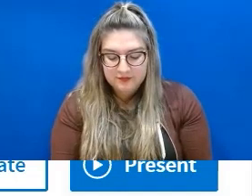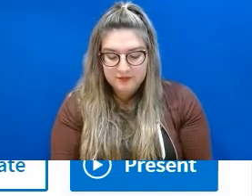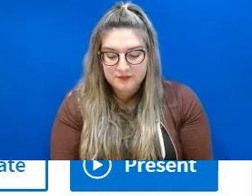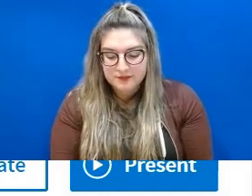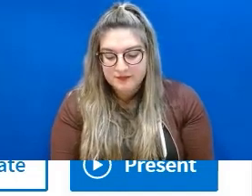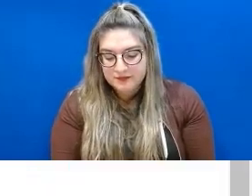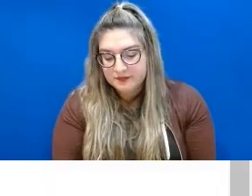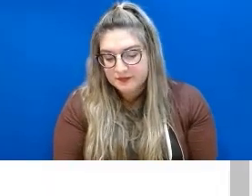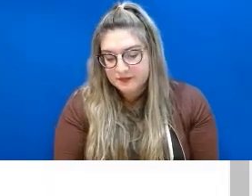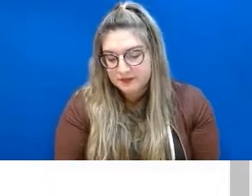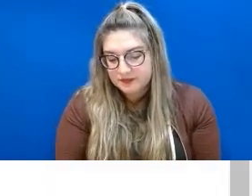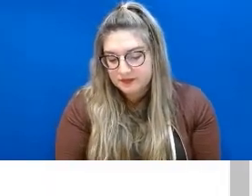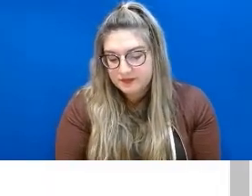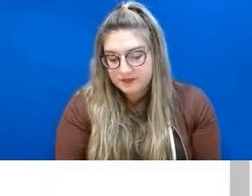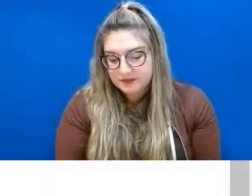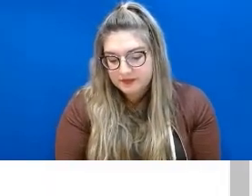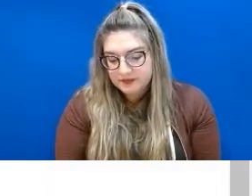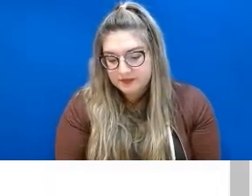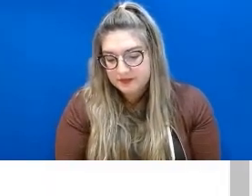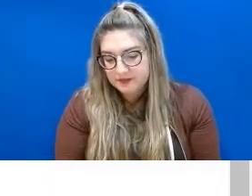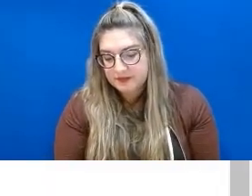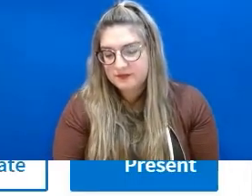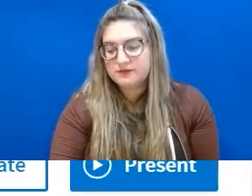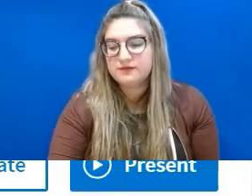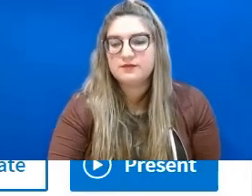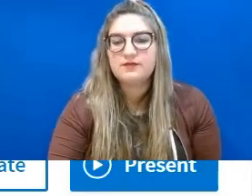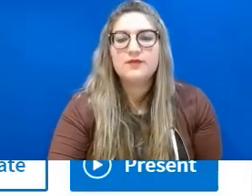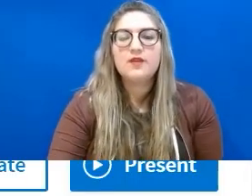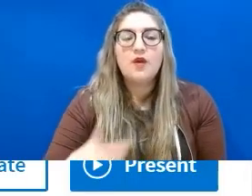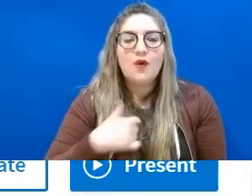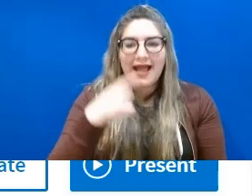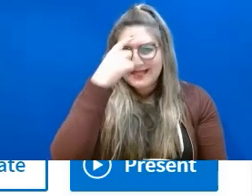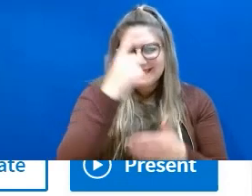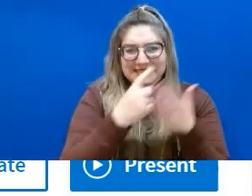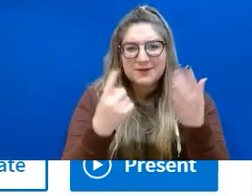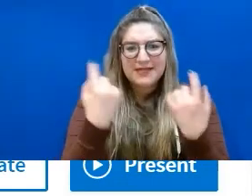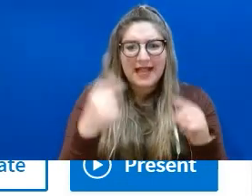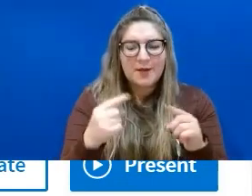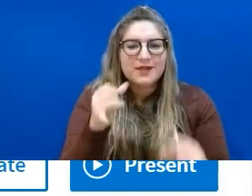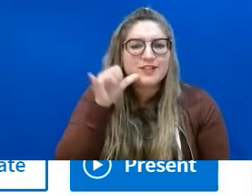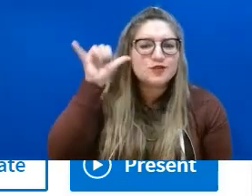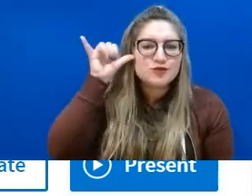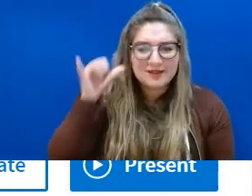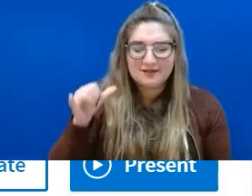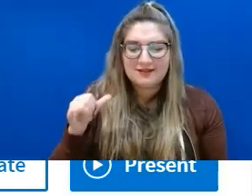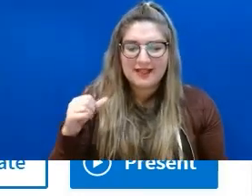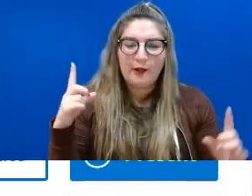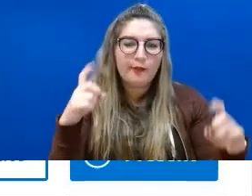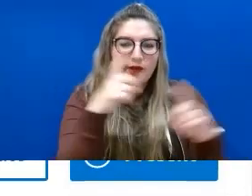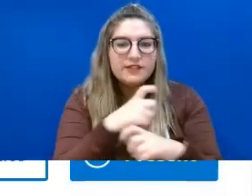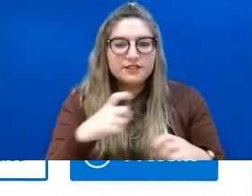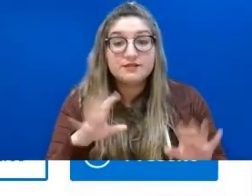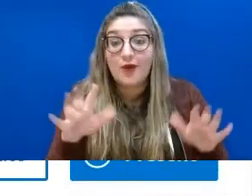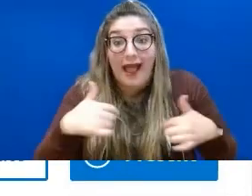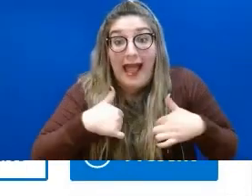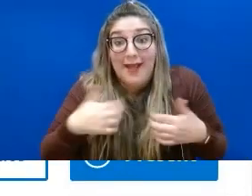Yes. I was connecting with something that happened yesterday at the convocation. Also, I'm brand new